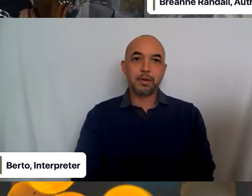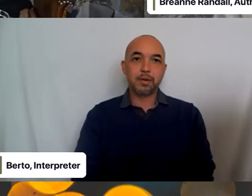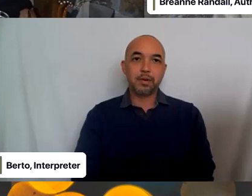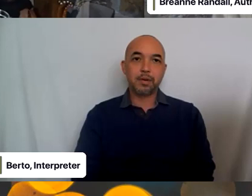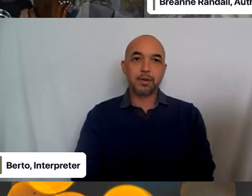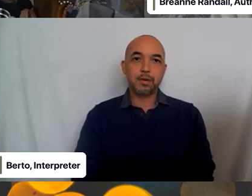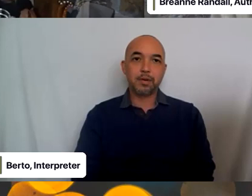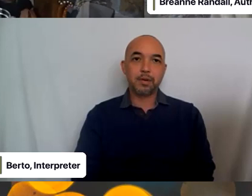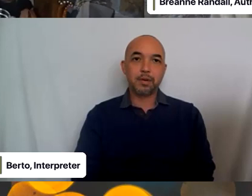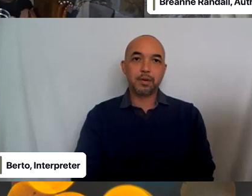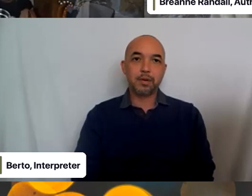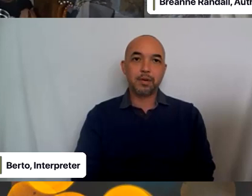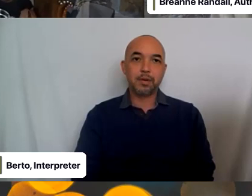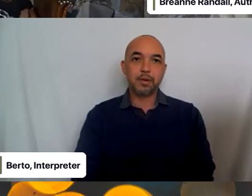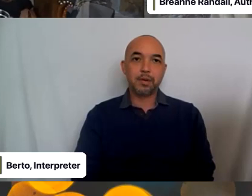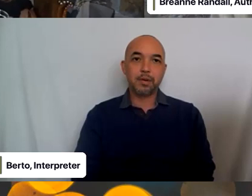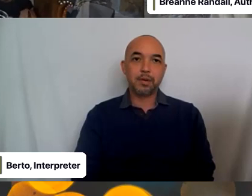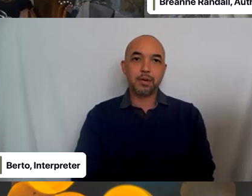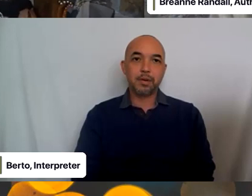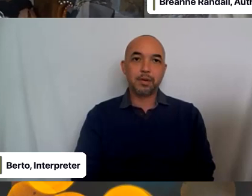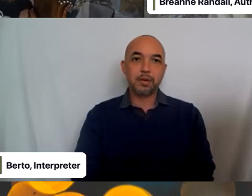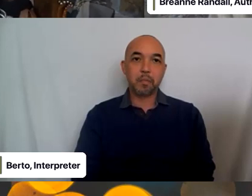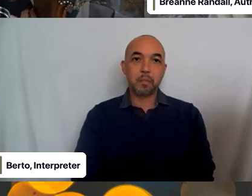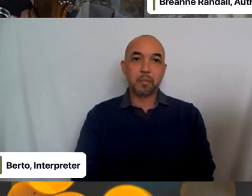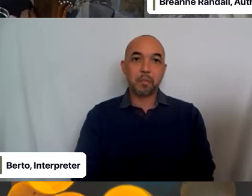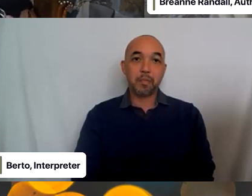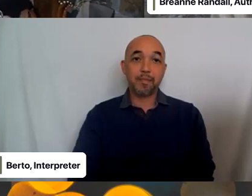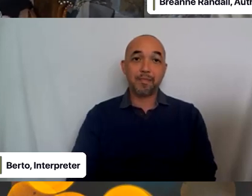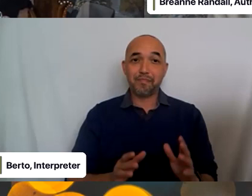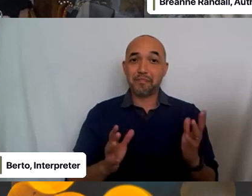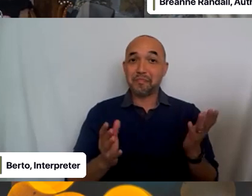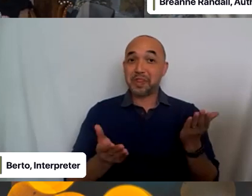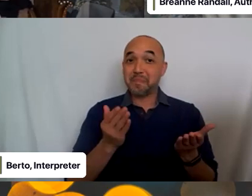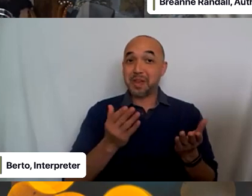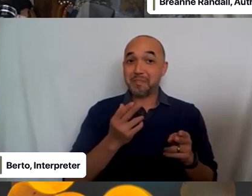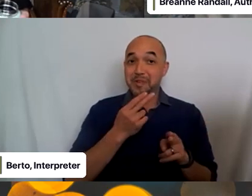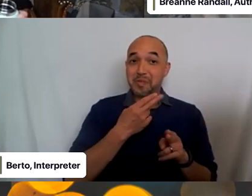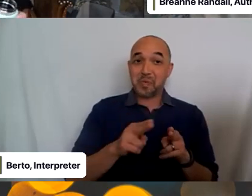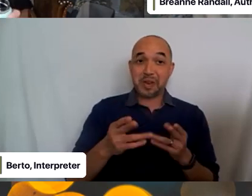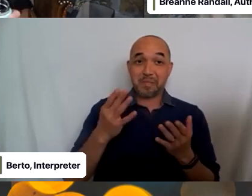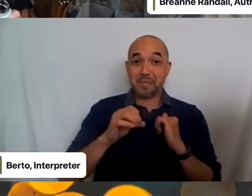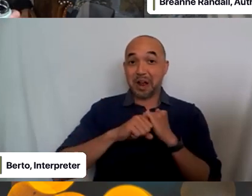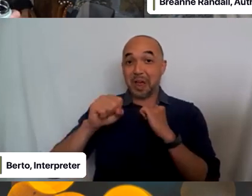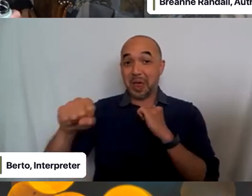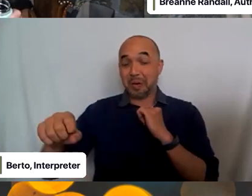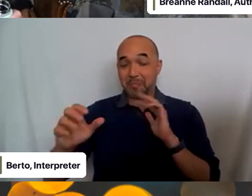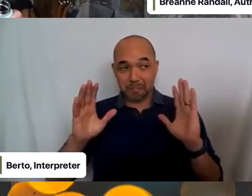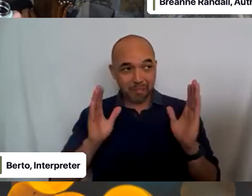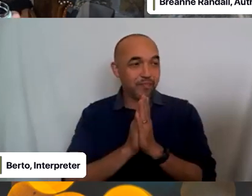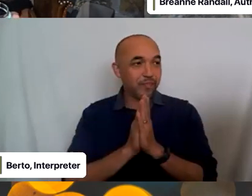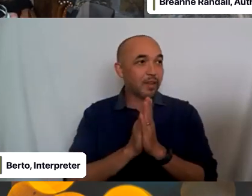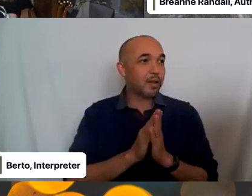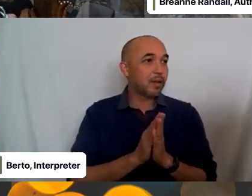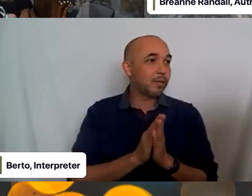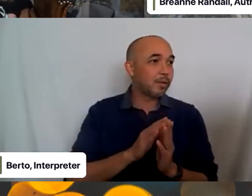Oh, well, this might be a quick one or it might be a long one, but Cheryl